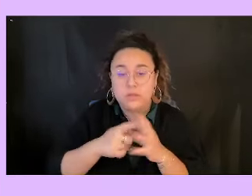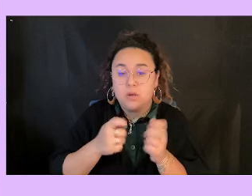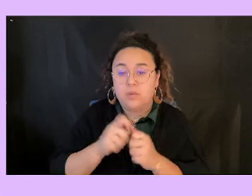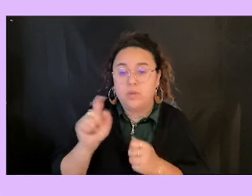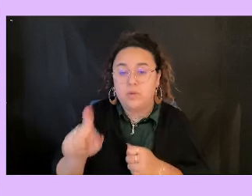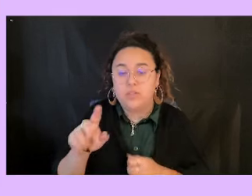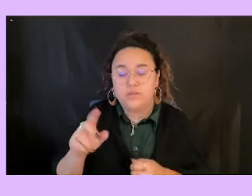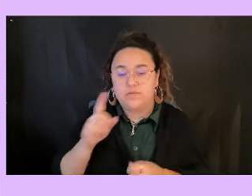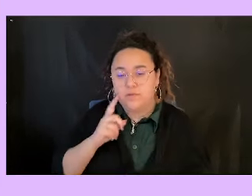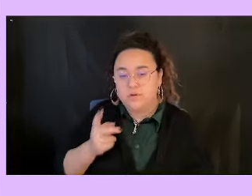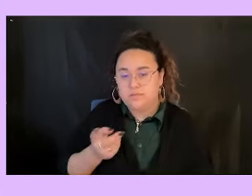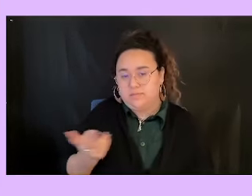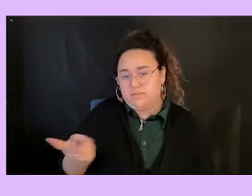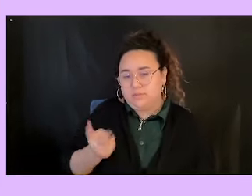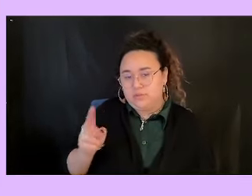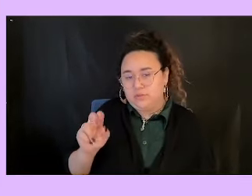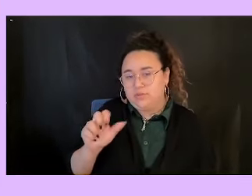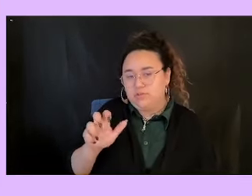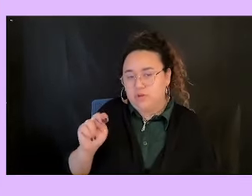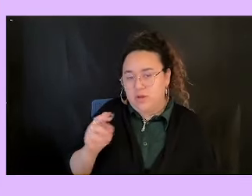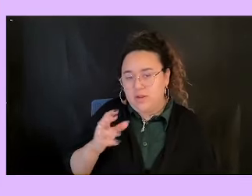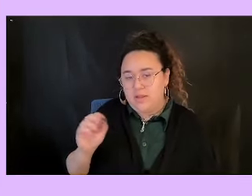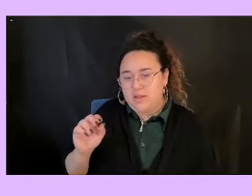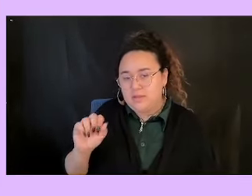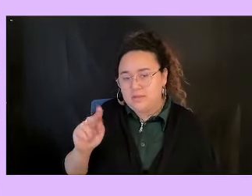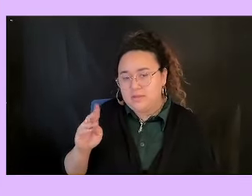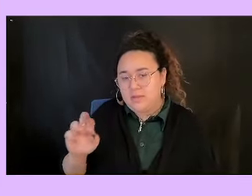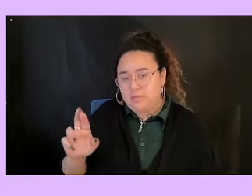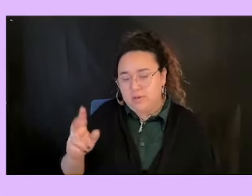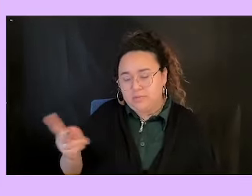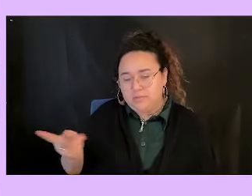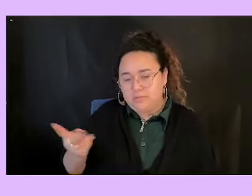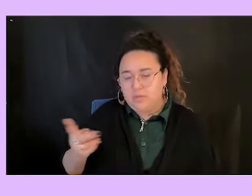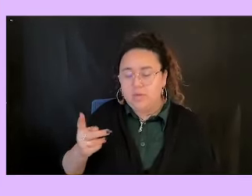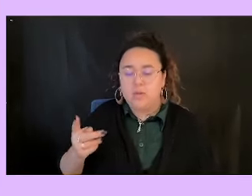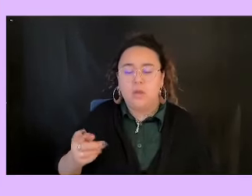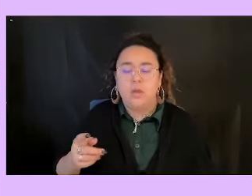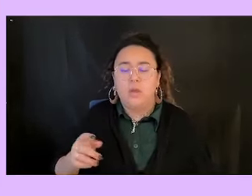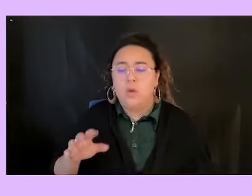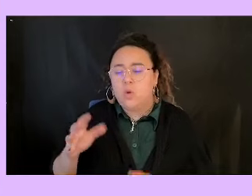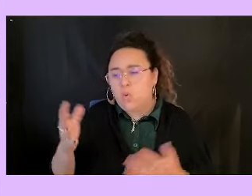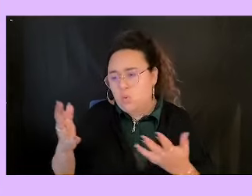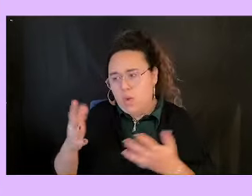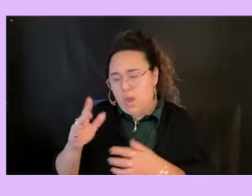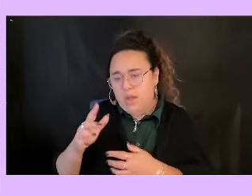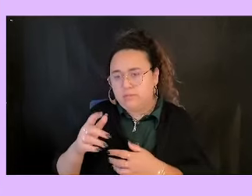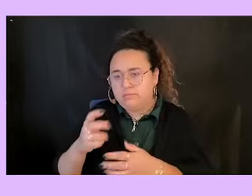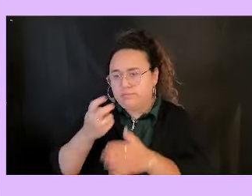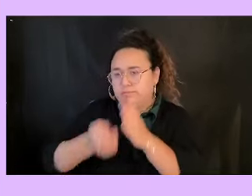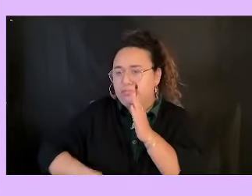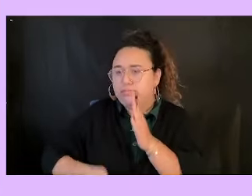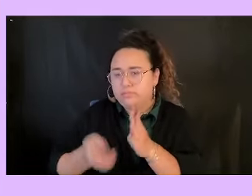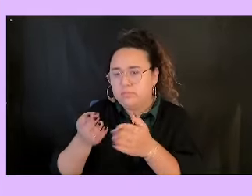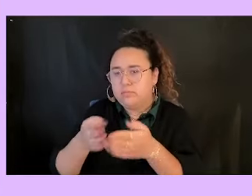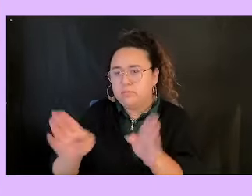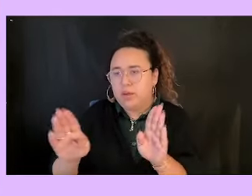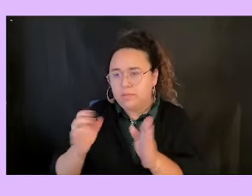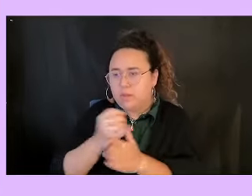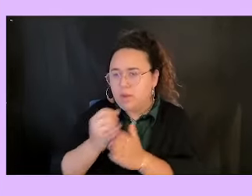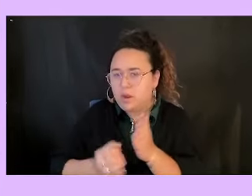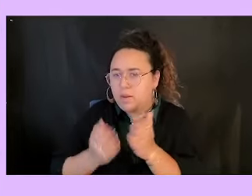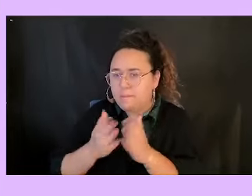Summer. What sparked this inquiry into the intersection of public art and public good? Like, what does that